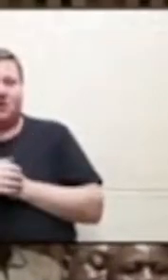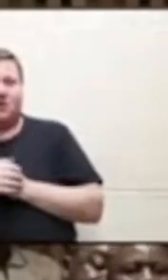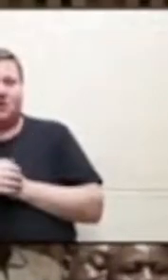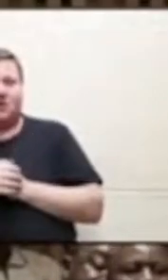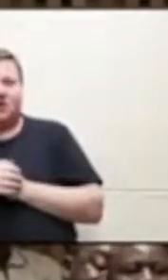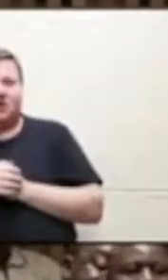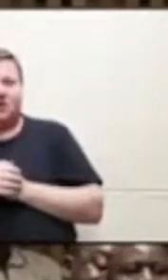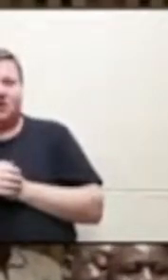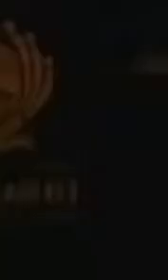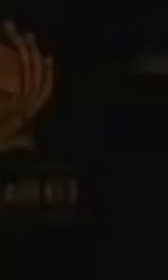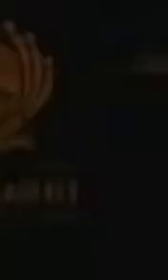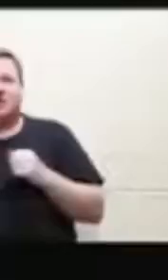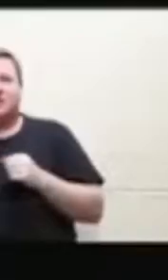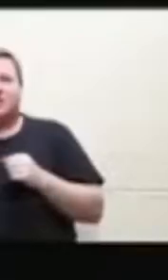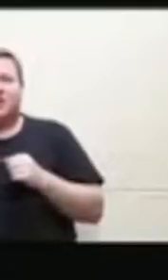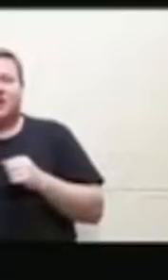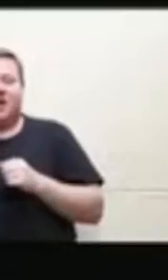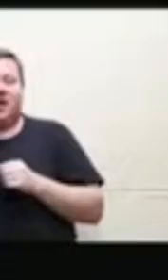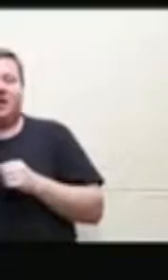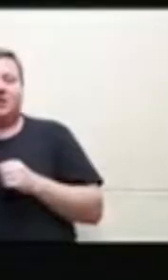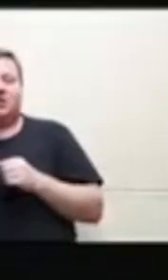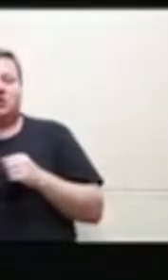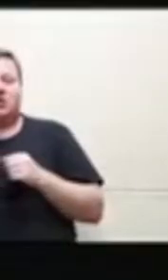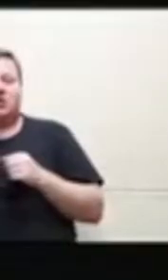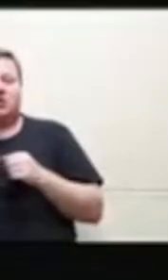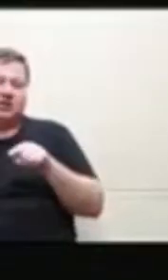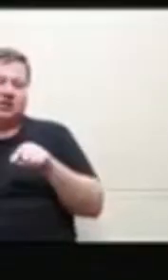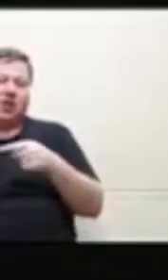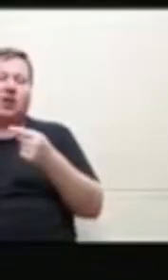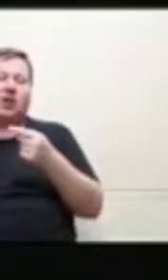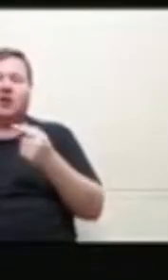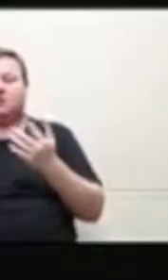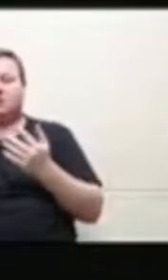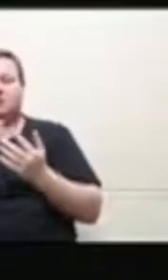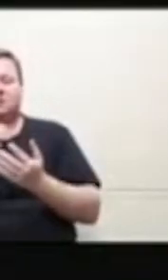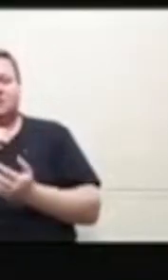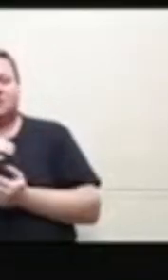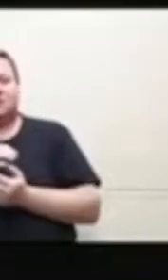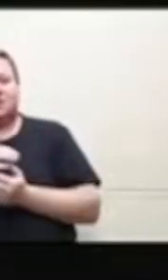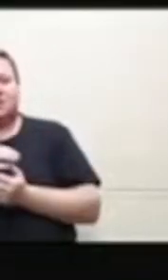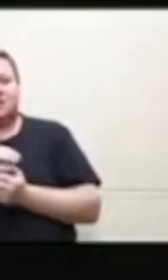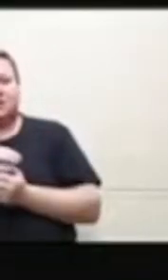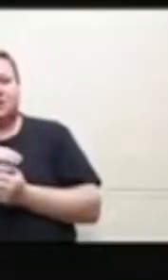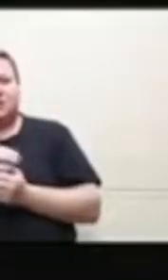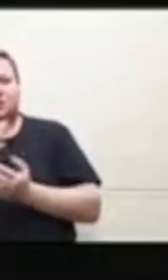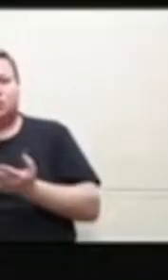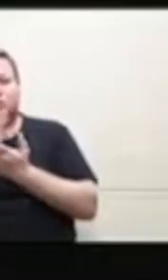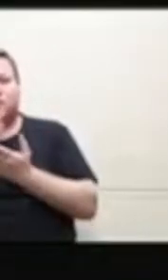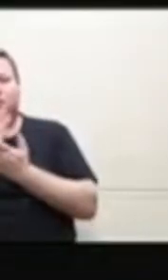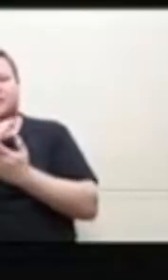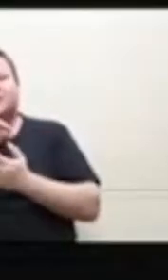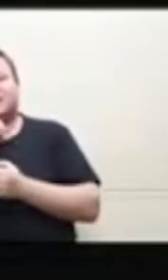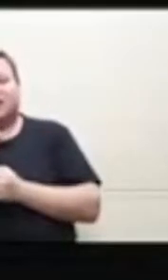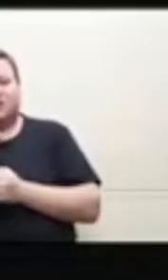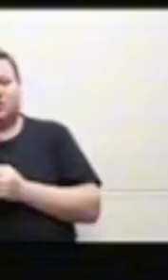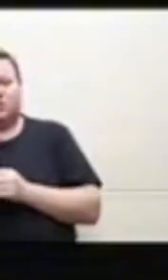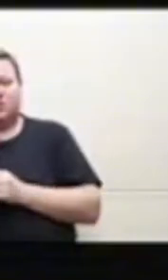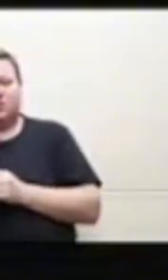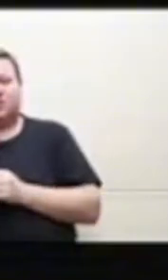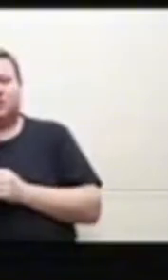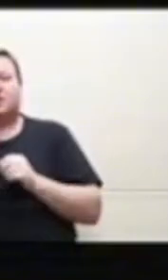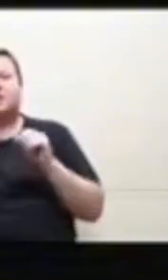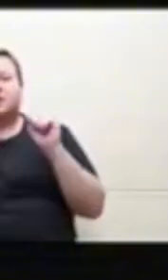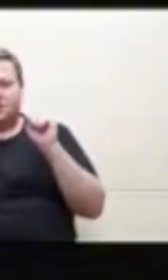still disputed after we explained to us. In other words, you should actually not have said this. You should have said to us, yes,